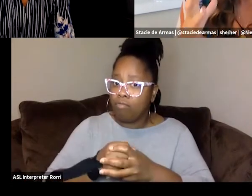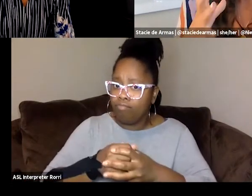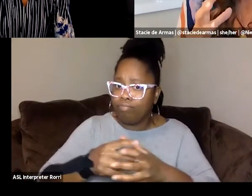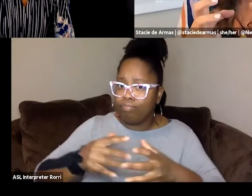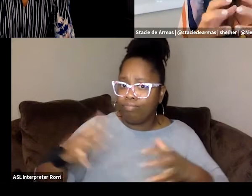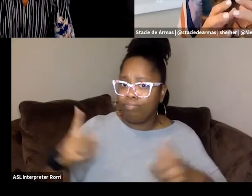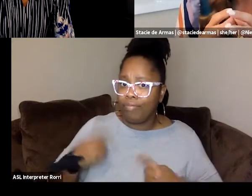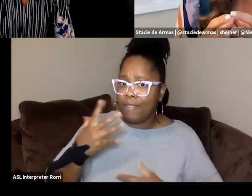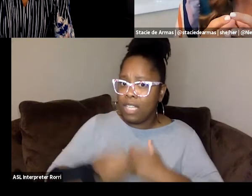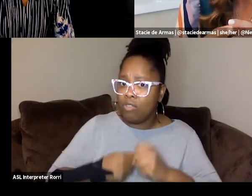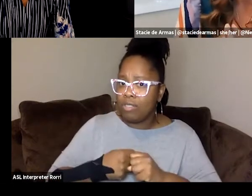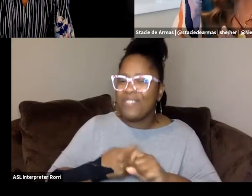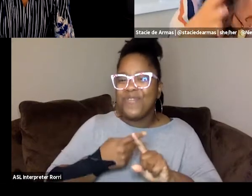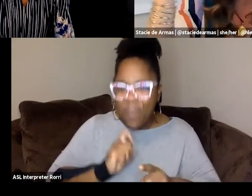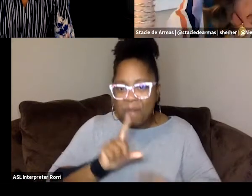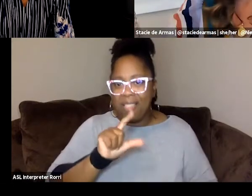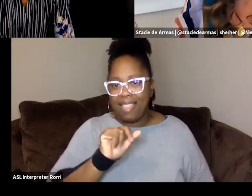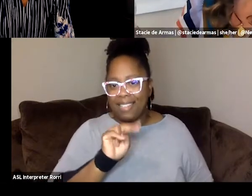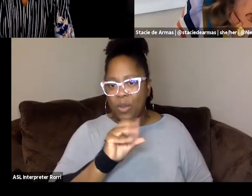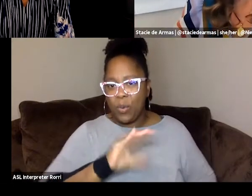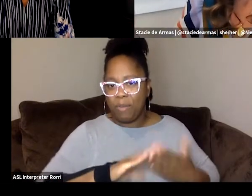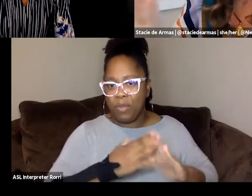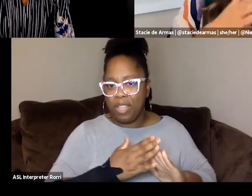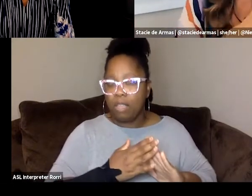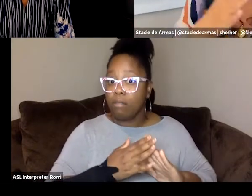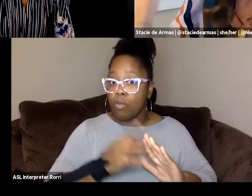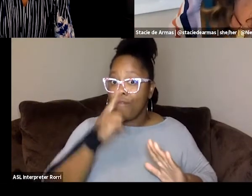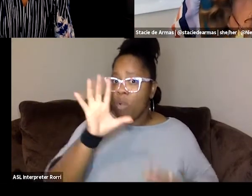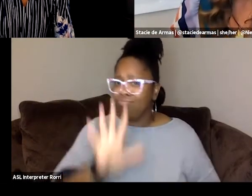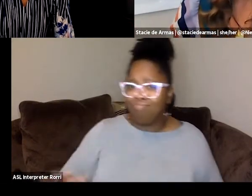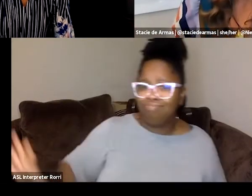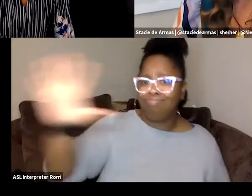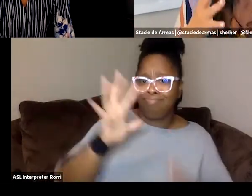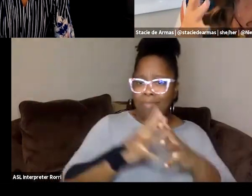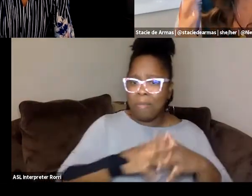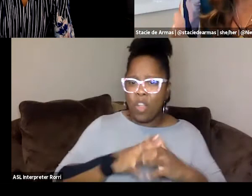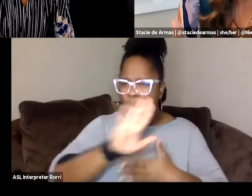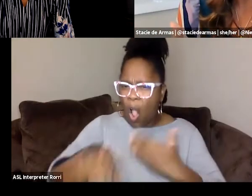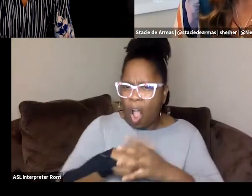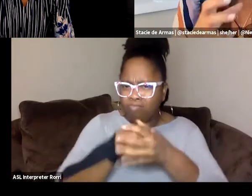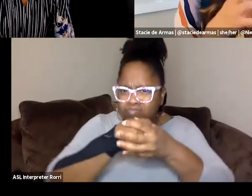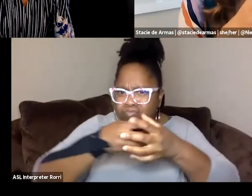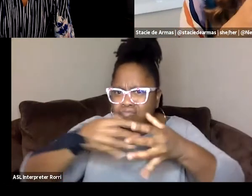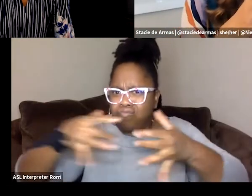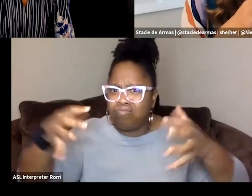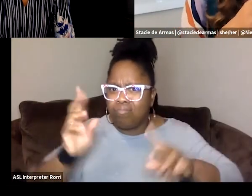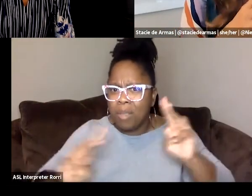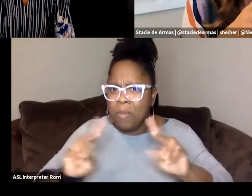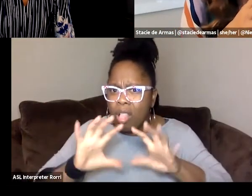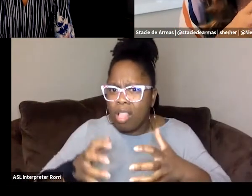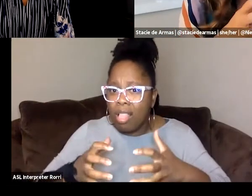has come from just the Latino community. So for the entire country, all the population growth we've seen, more than half of it has come from